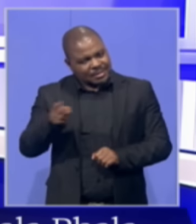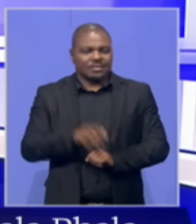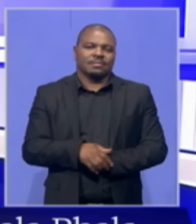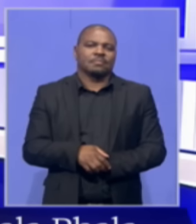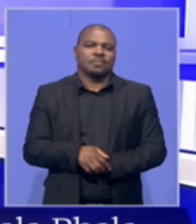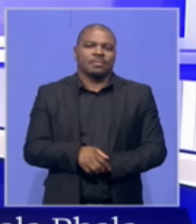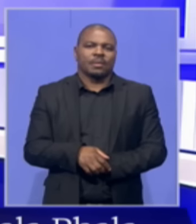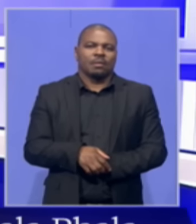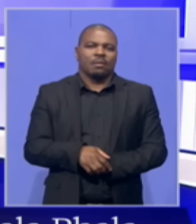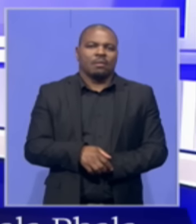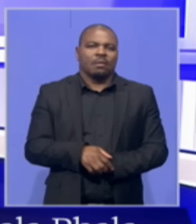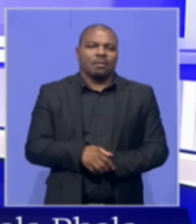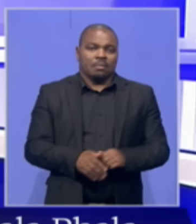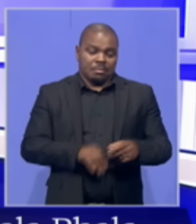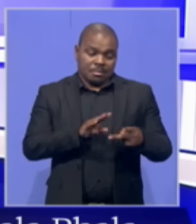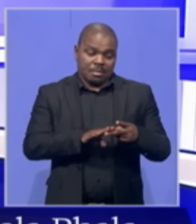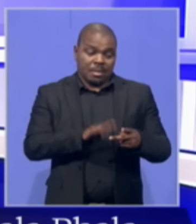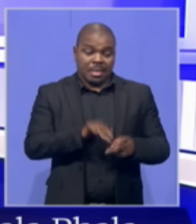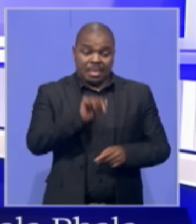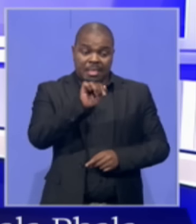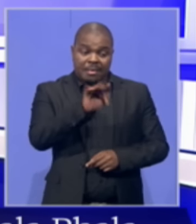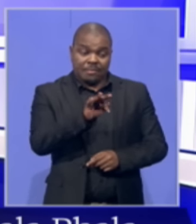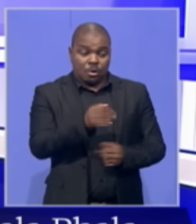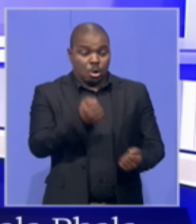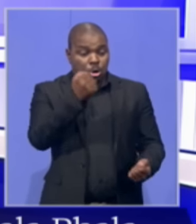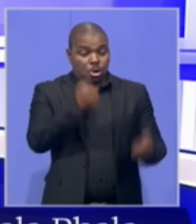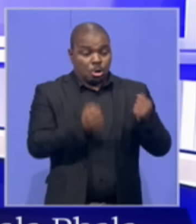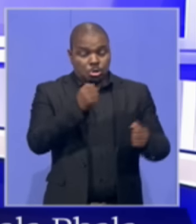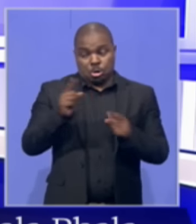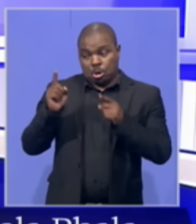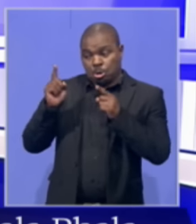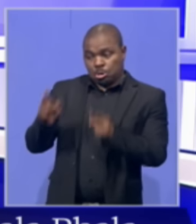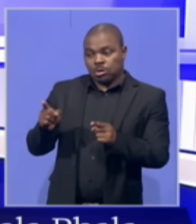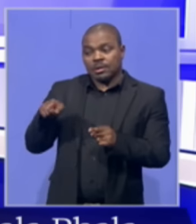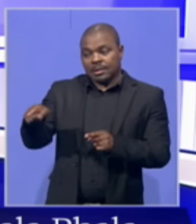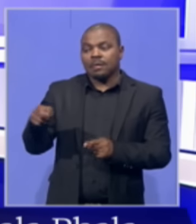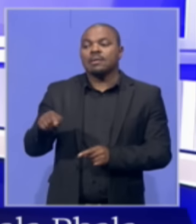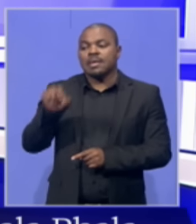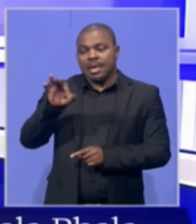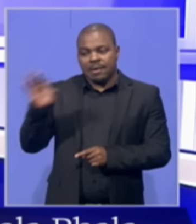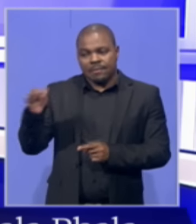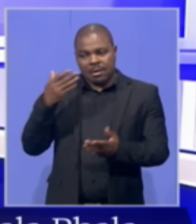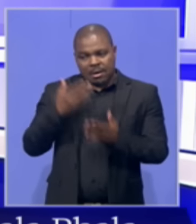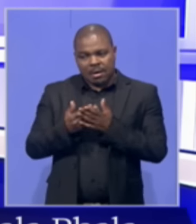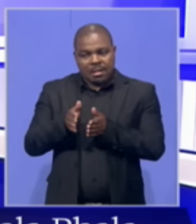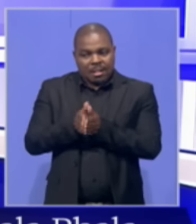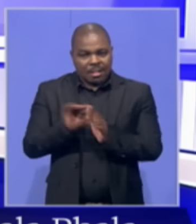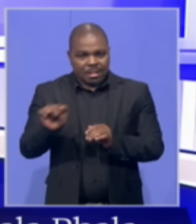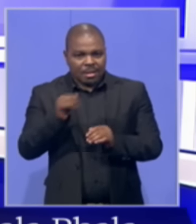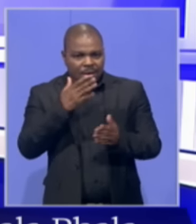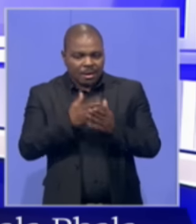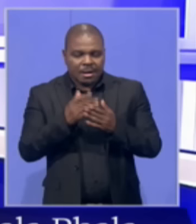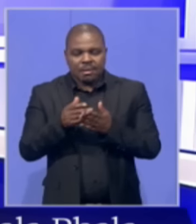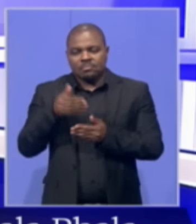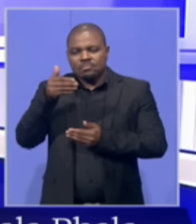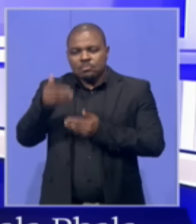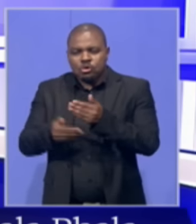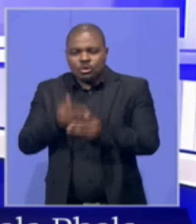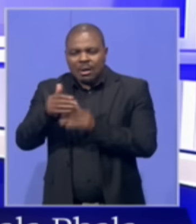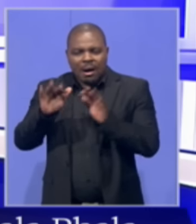bosetšhaba le gore fa kgotlatshekelo e ka laela gore kopo ya EFF e nne le melao e e tla tsamaisang go ntshiwa ga moporesidente